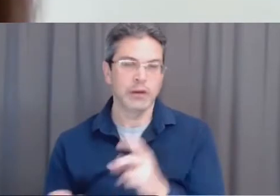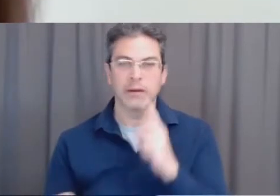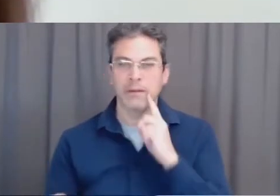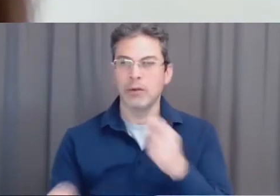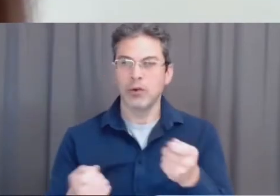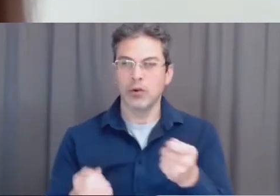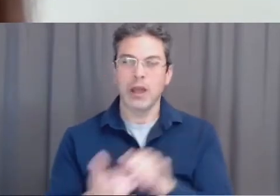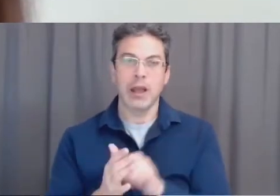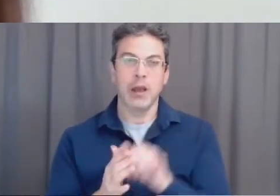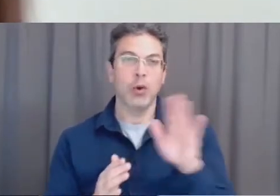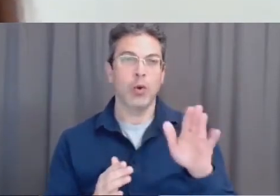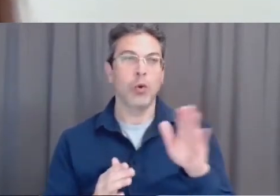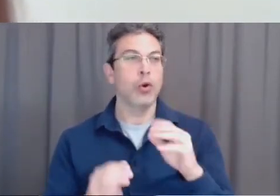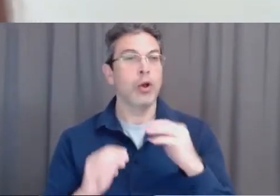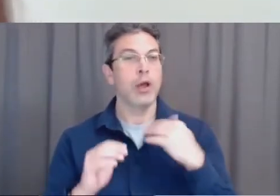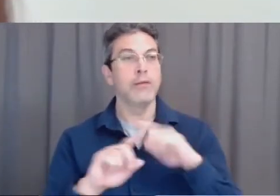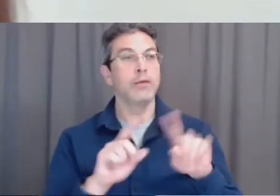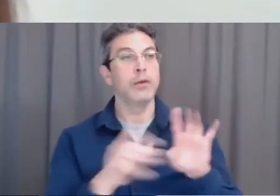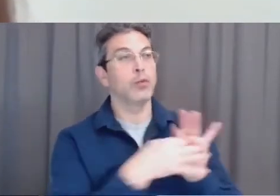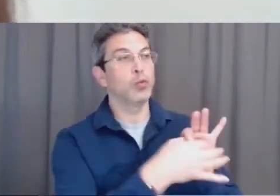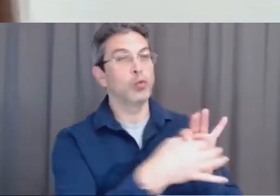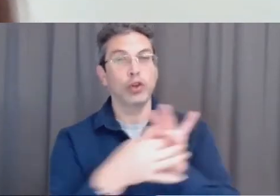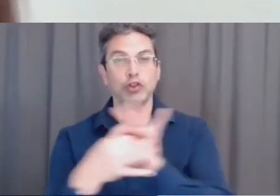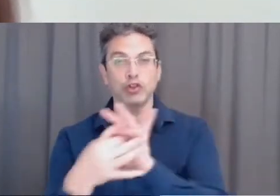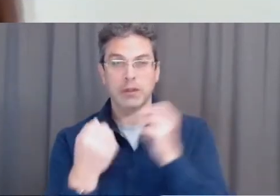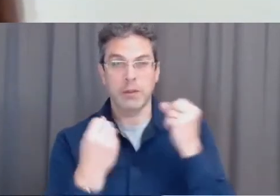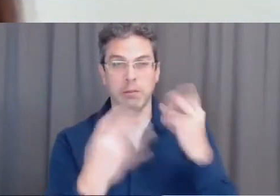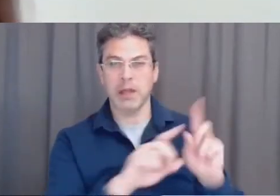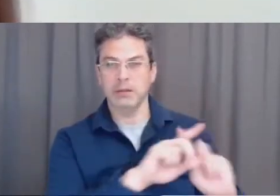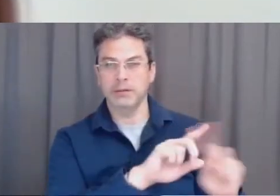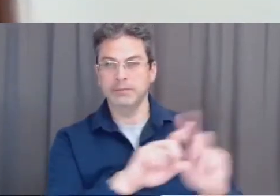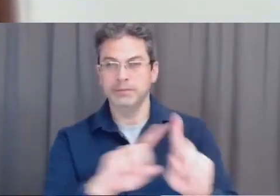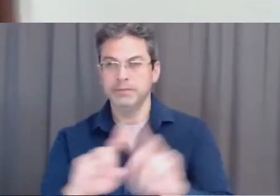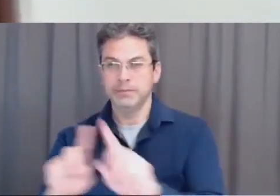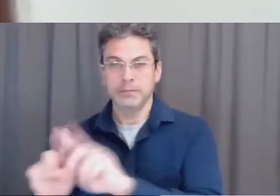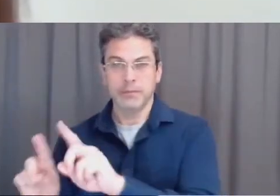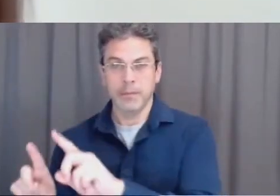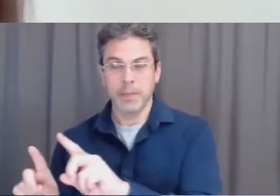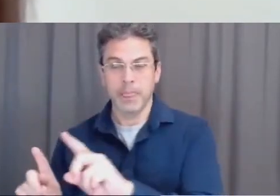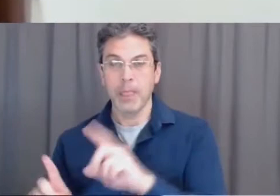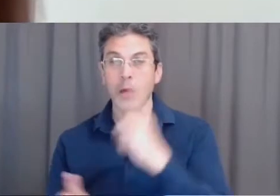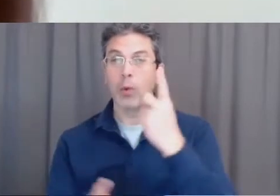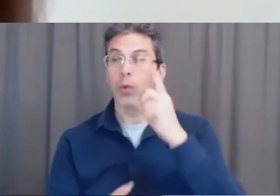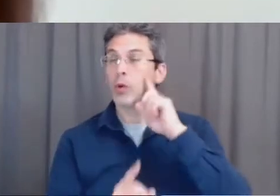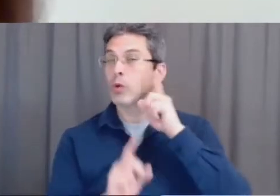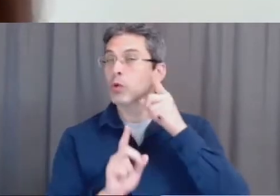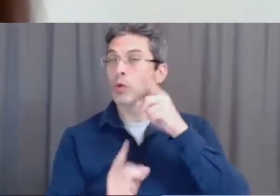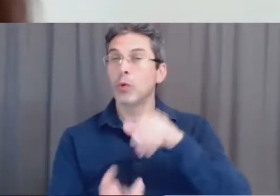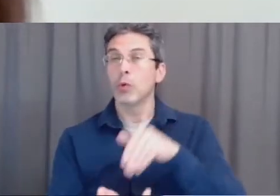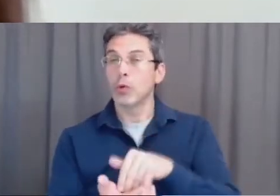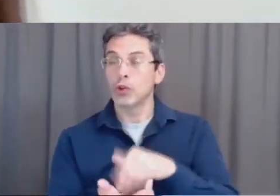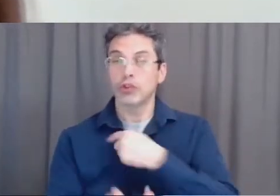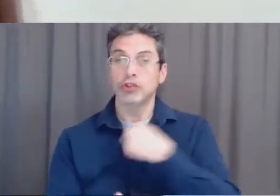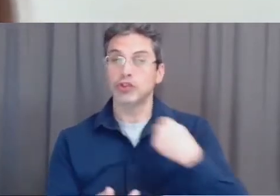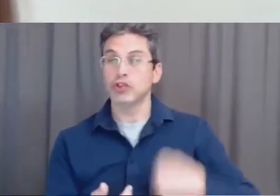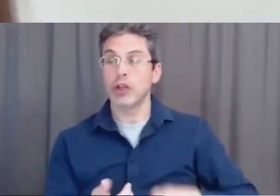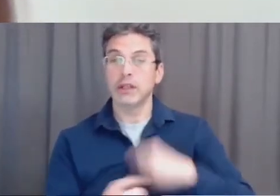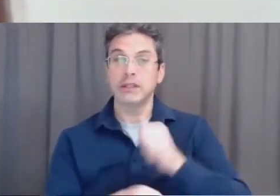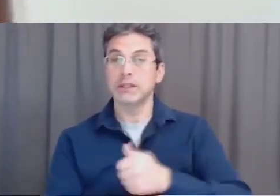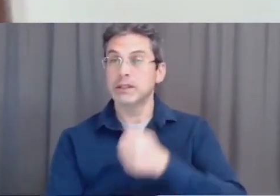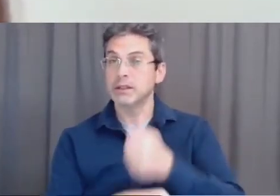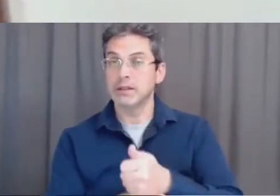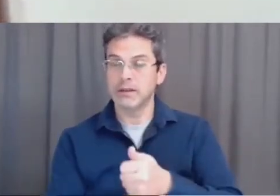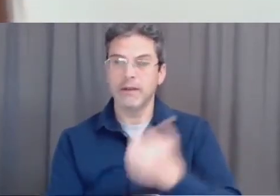relations with these regions. The norms that form the core of these organizations that China is establishing are the